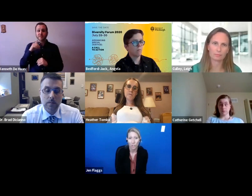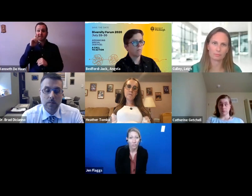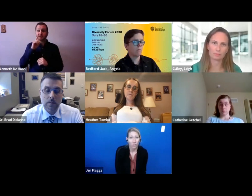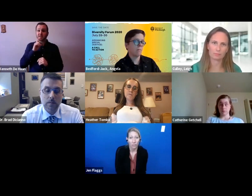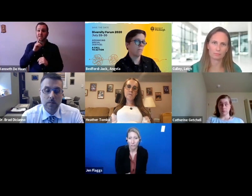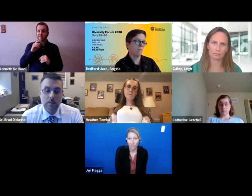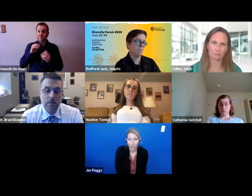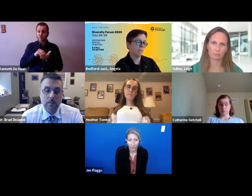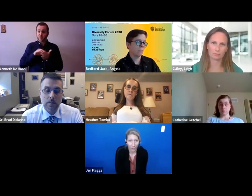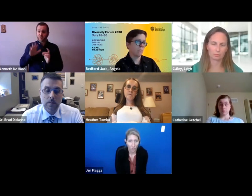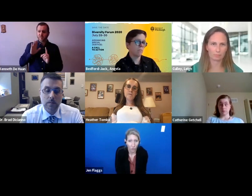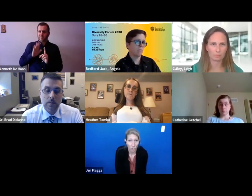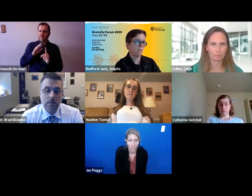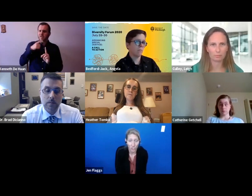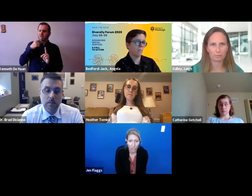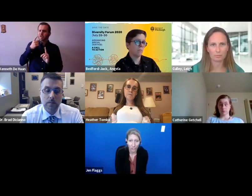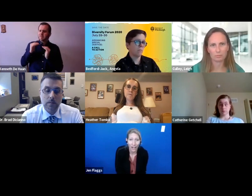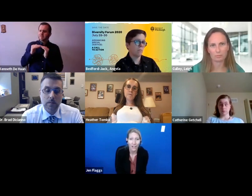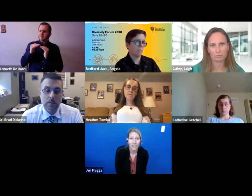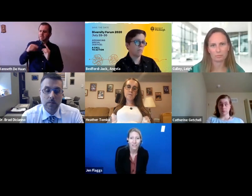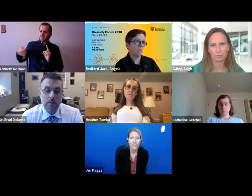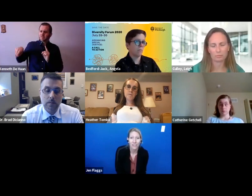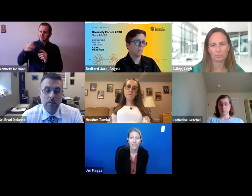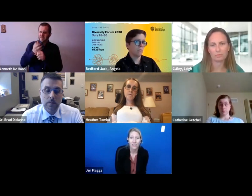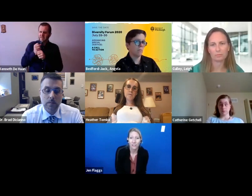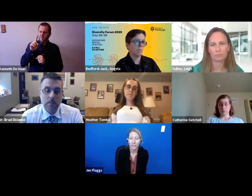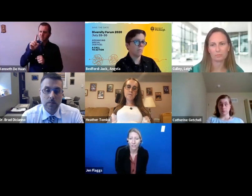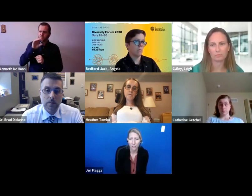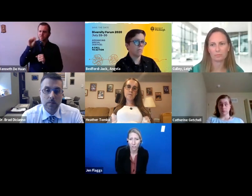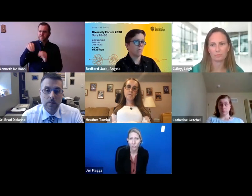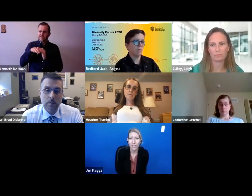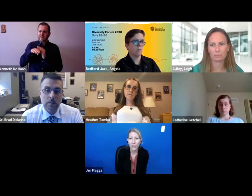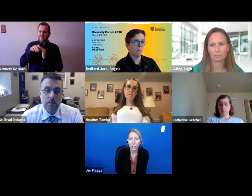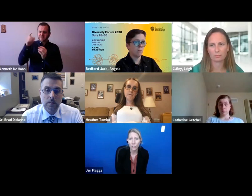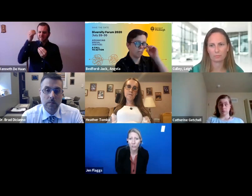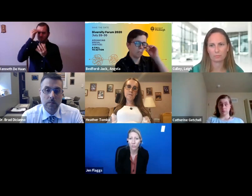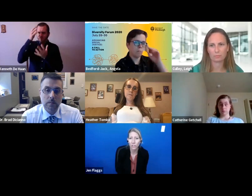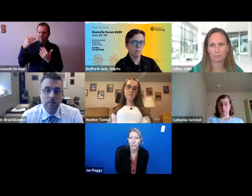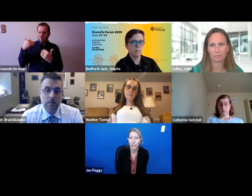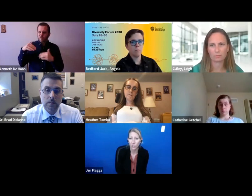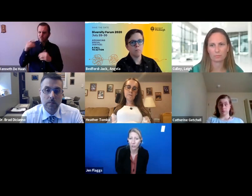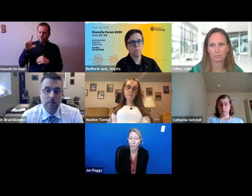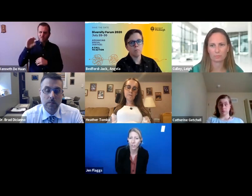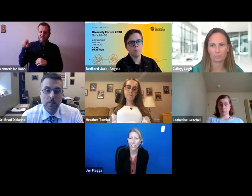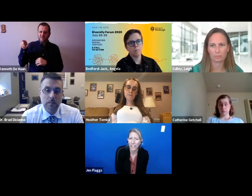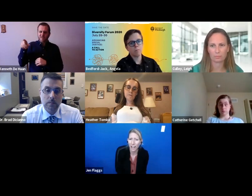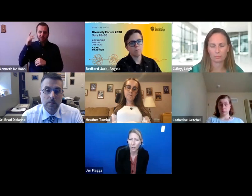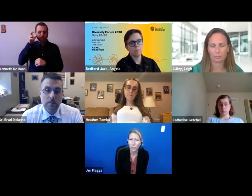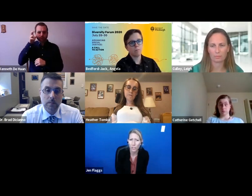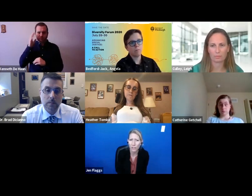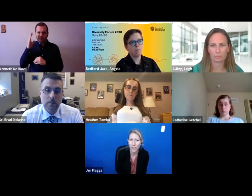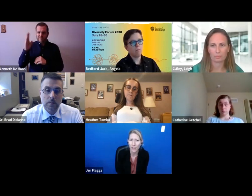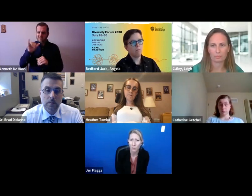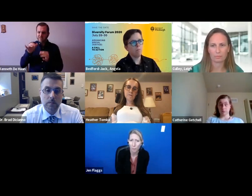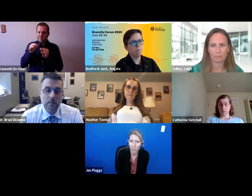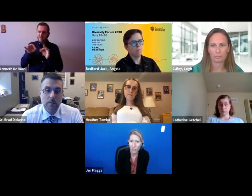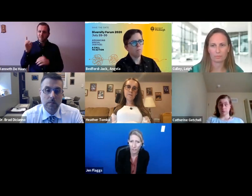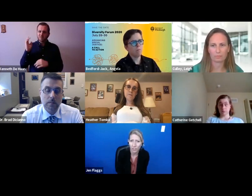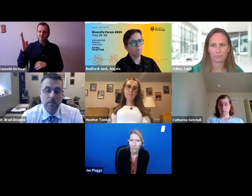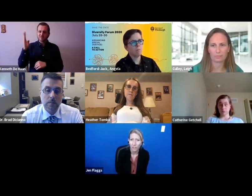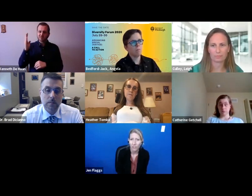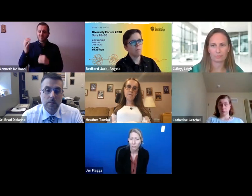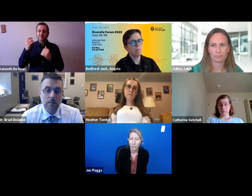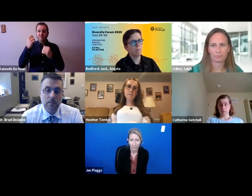who's giving a lecture or teaching a class and the hearing students and their hearing peers are getting 100% of that